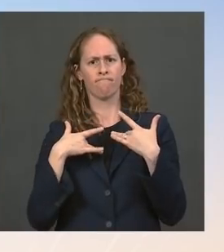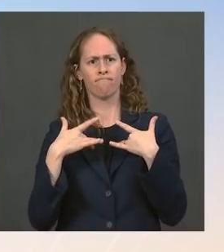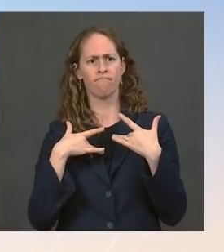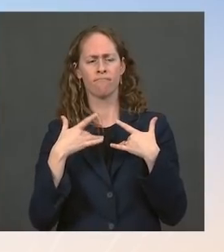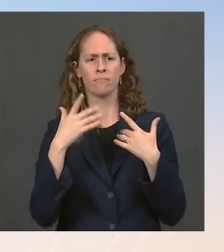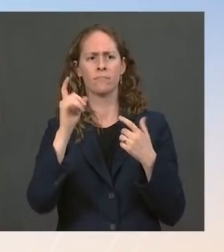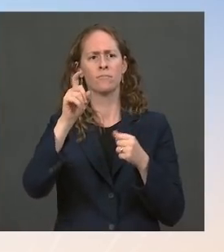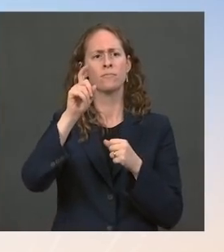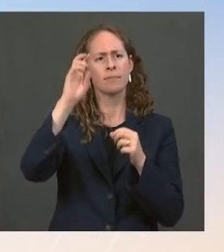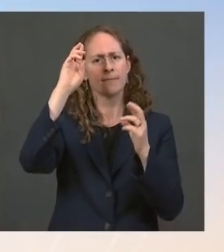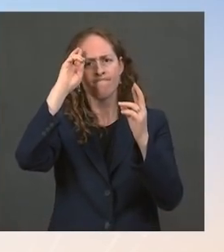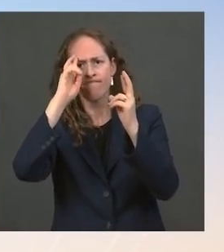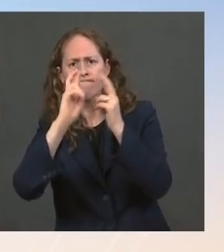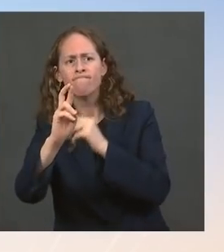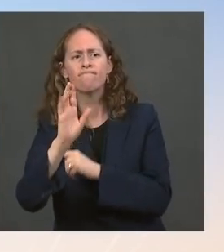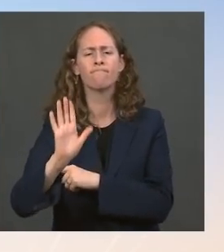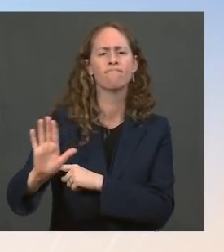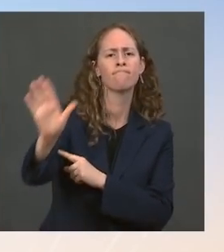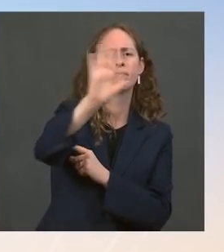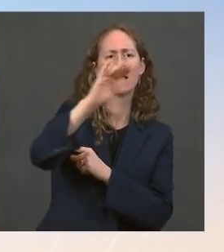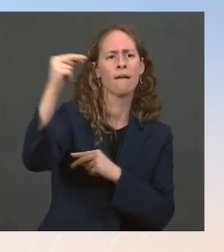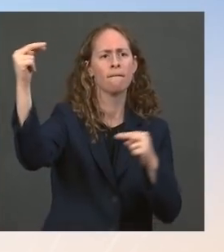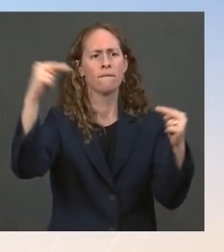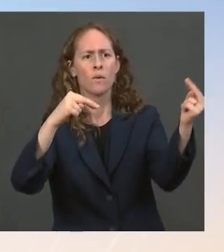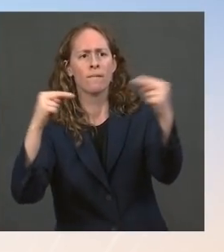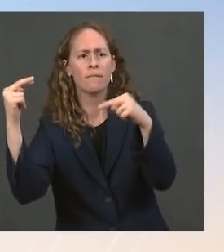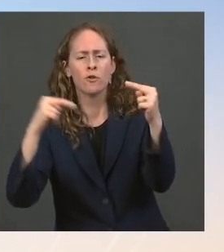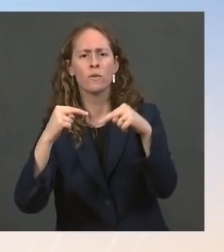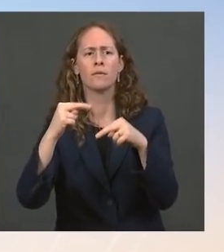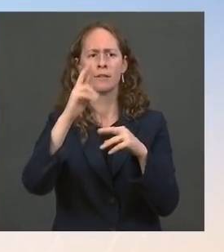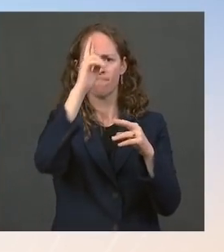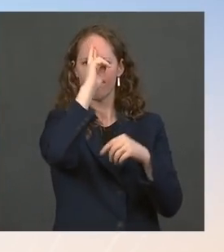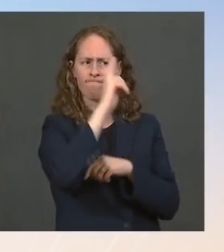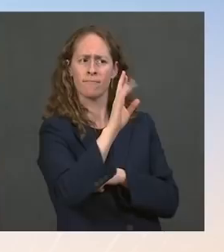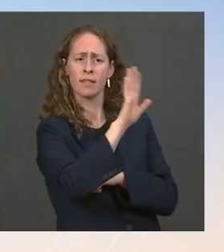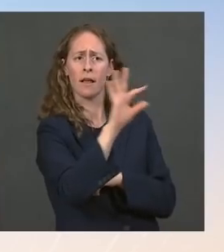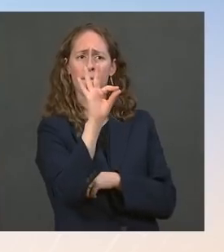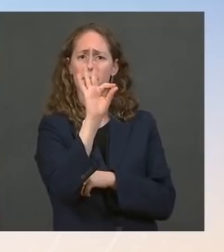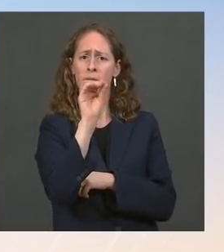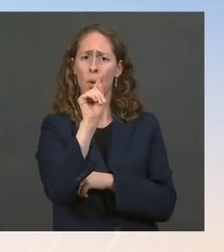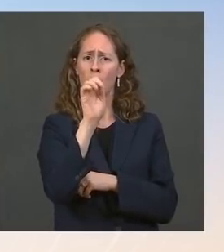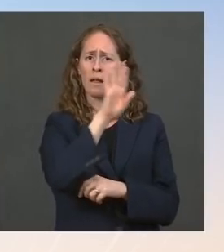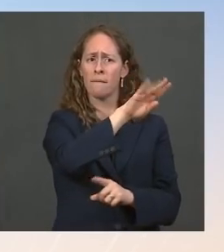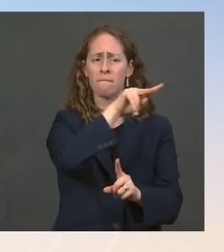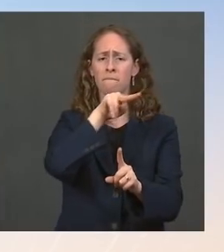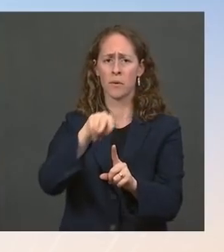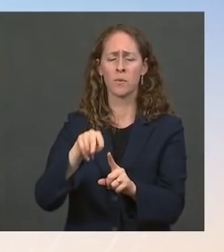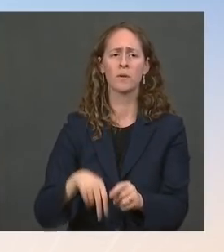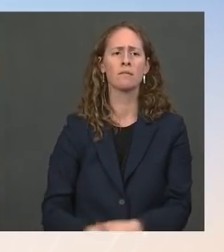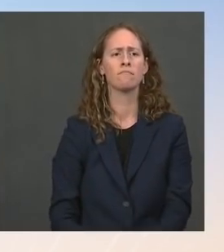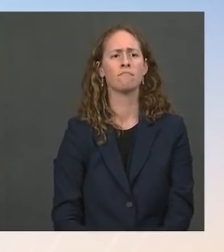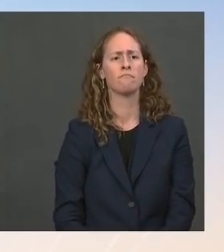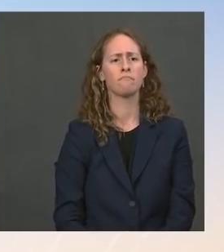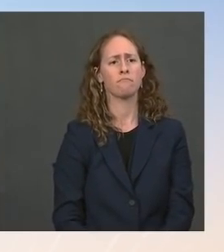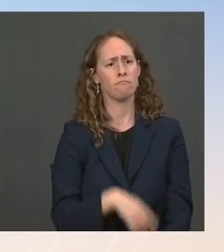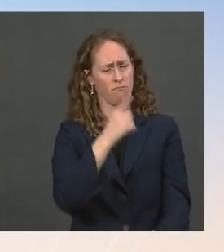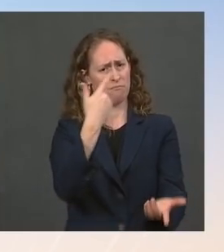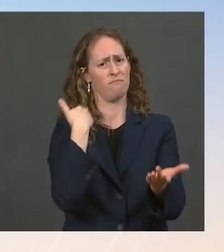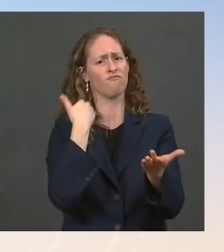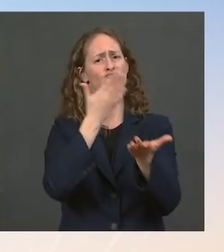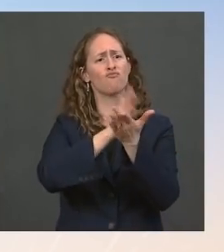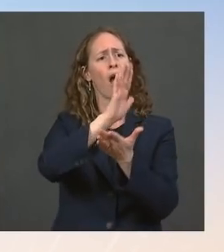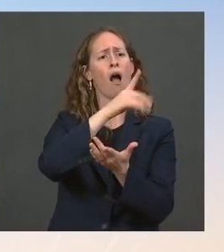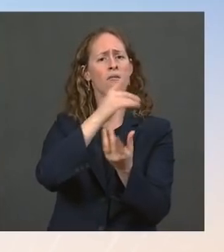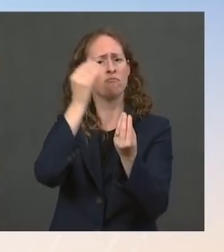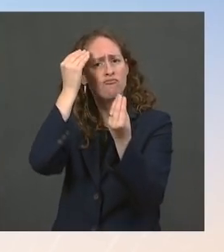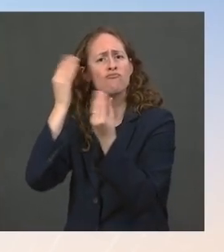of view, respect his ability to bring forward concerns, to raise ideas, to raise proposals. That's certainly something the president welcomes from